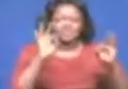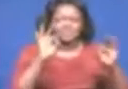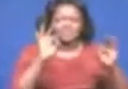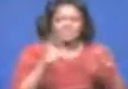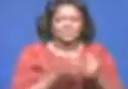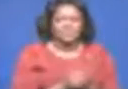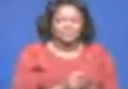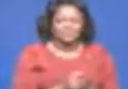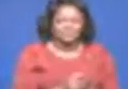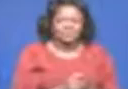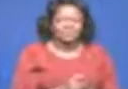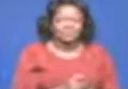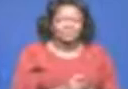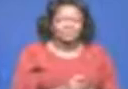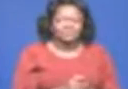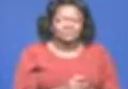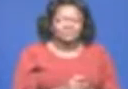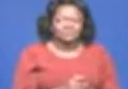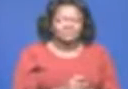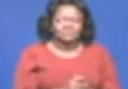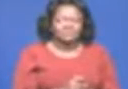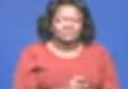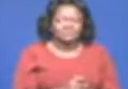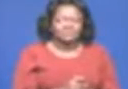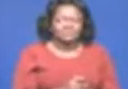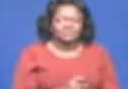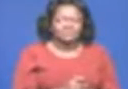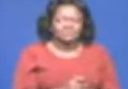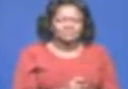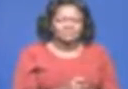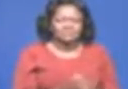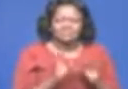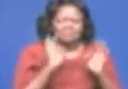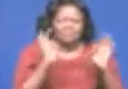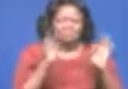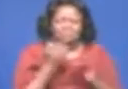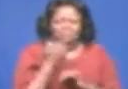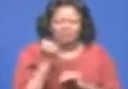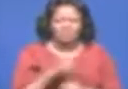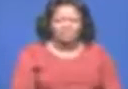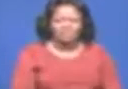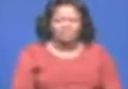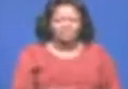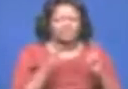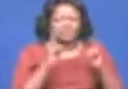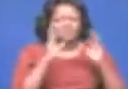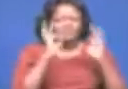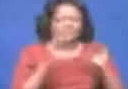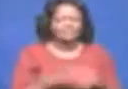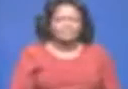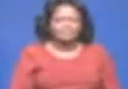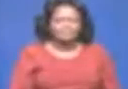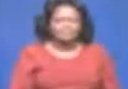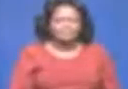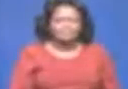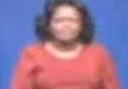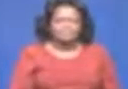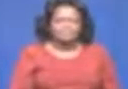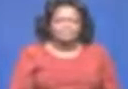finesse. Yes. Yeah. Quite elegant. And parliamentary blue tie. This is what you call